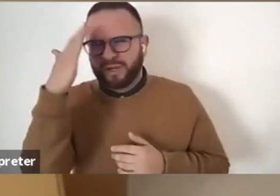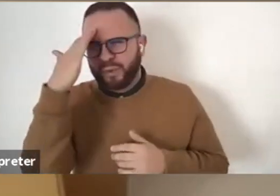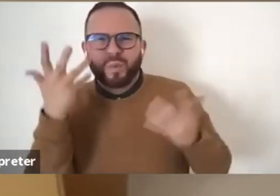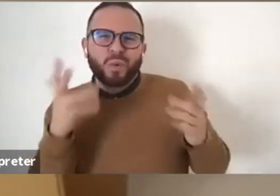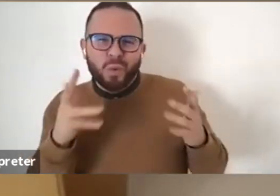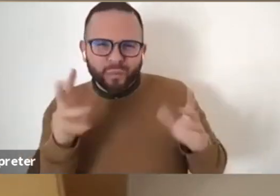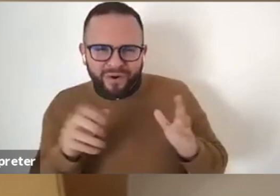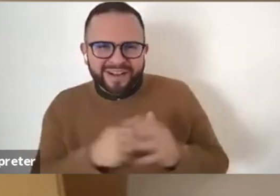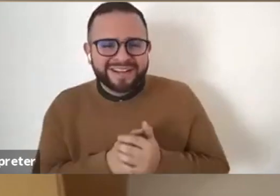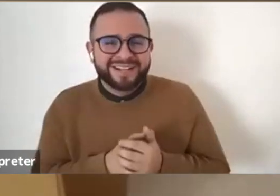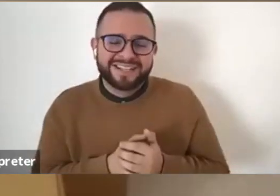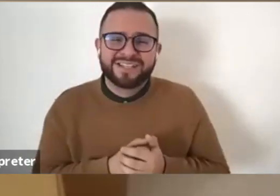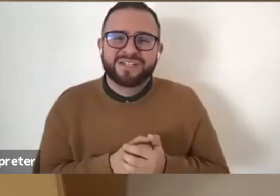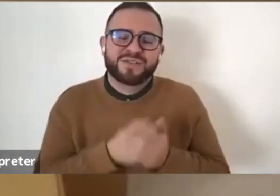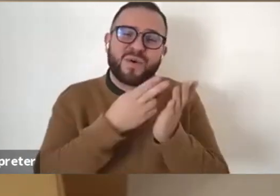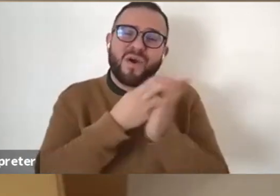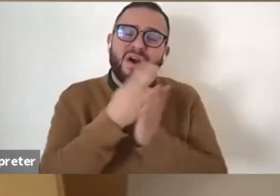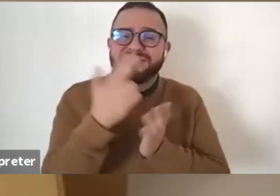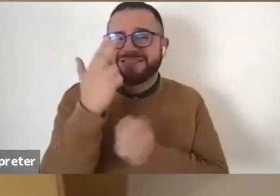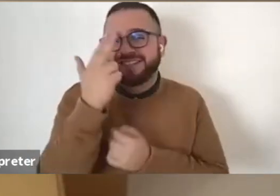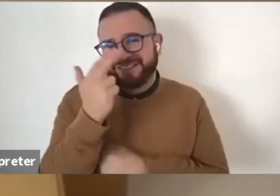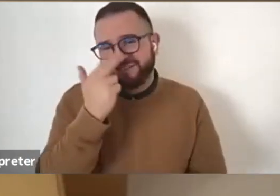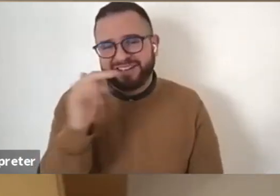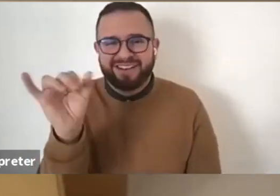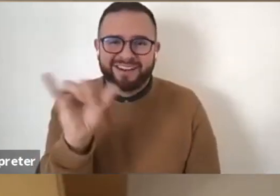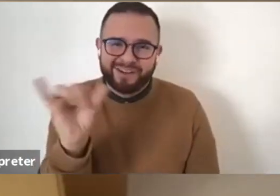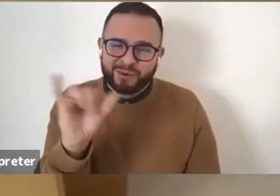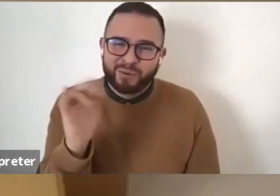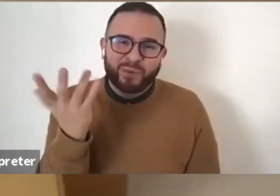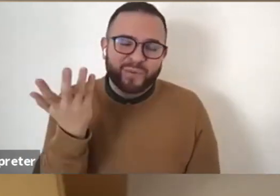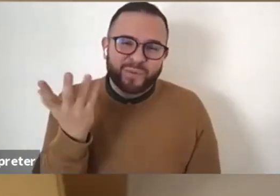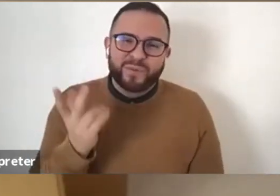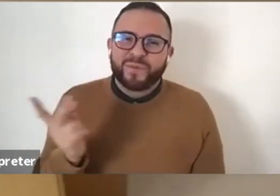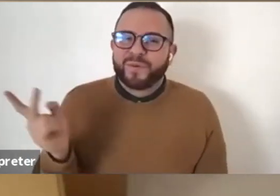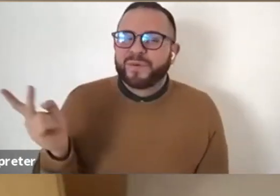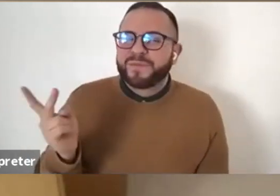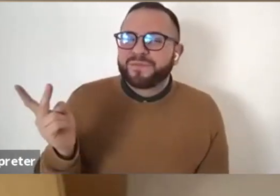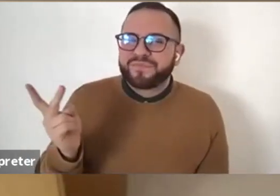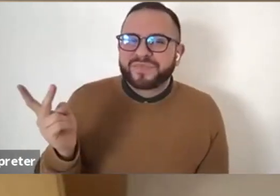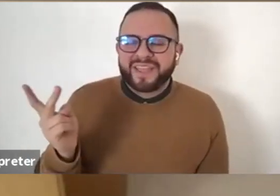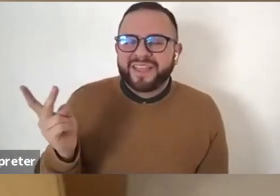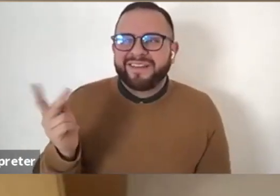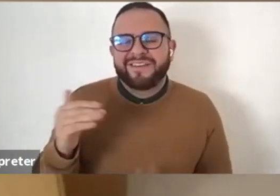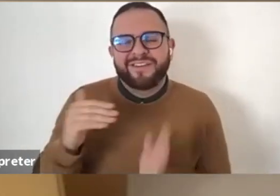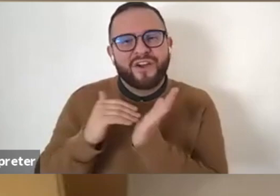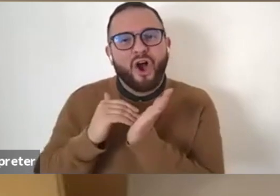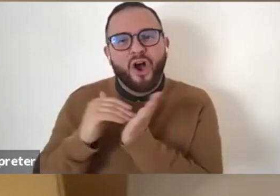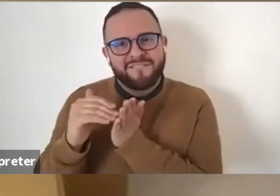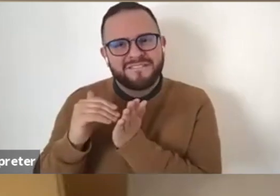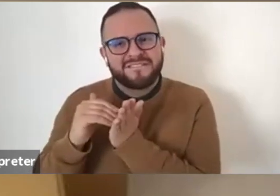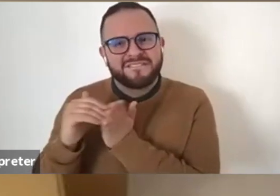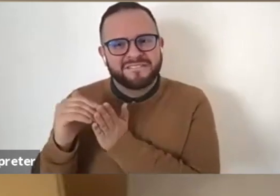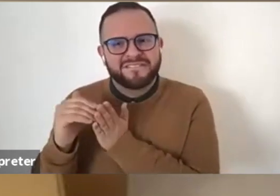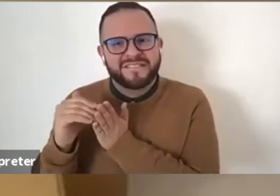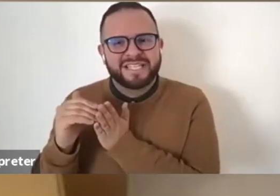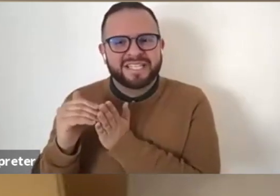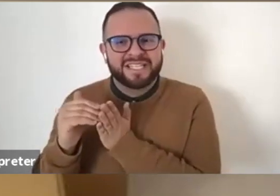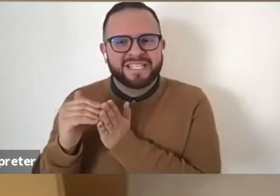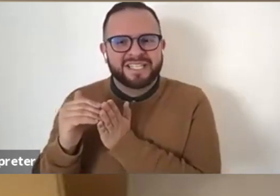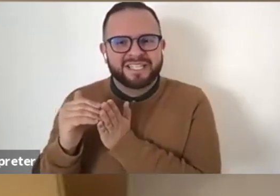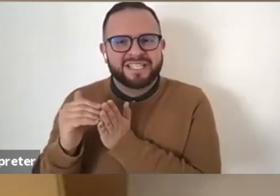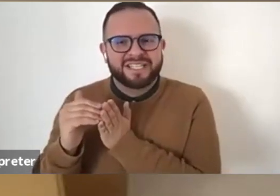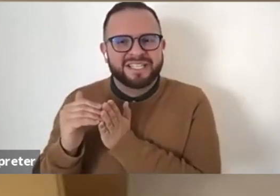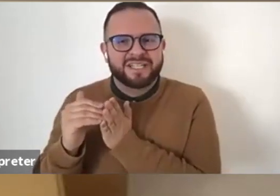it's really funny also that they very often the parts they